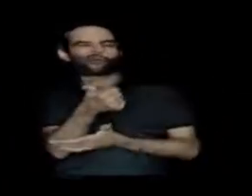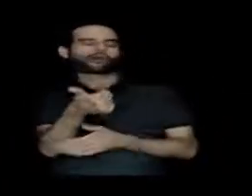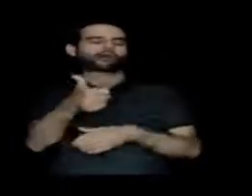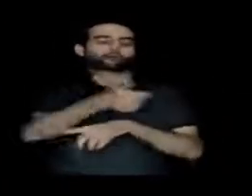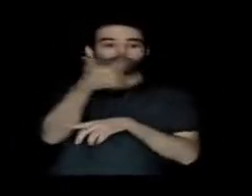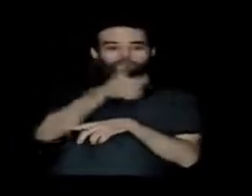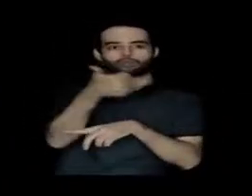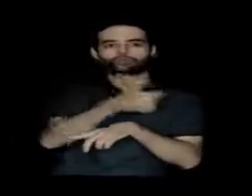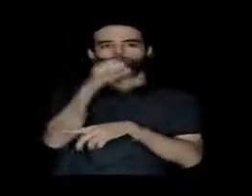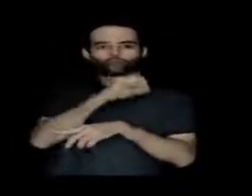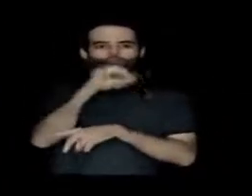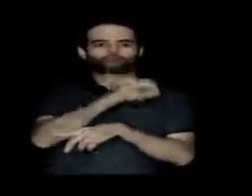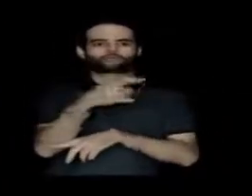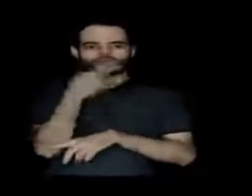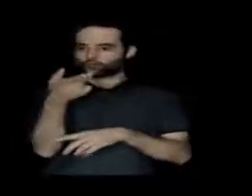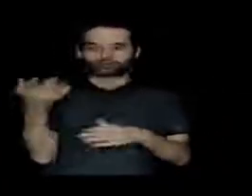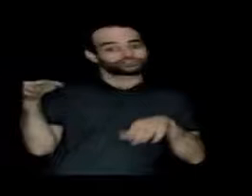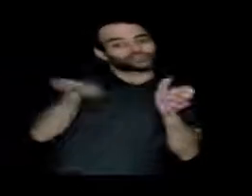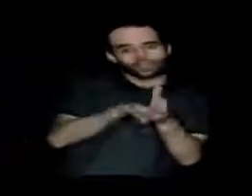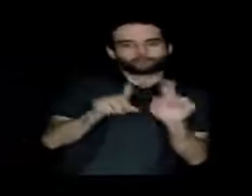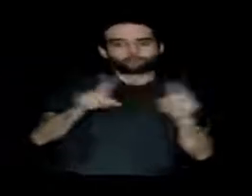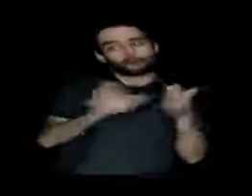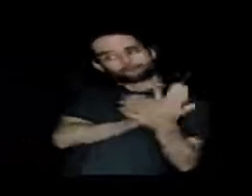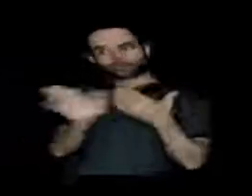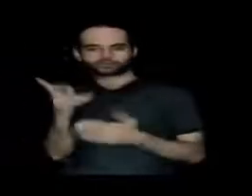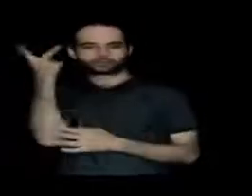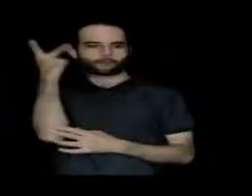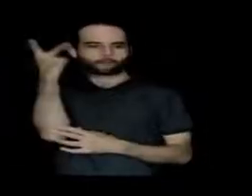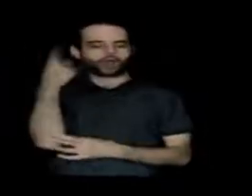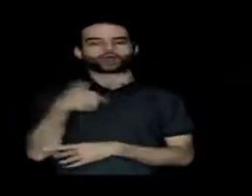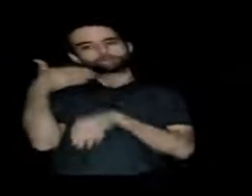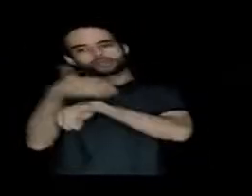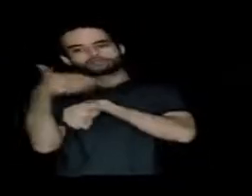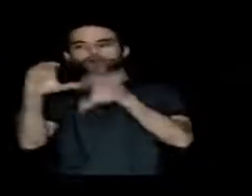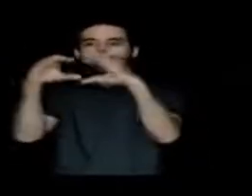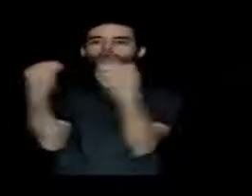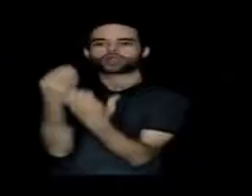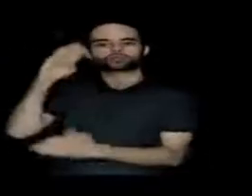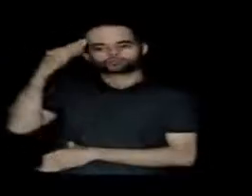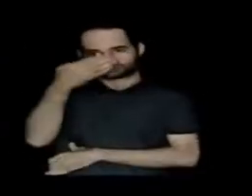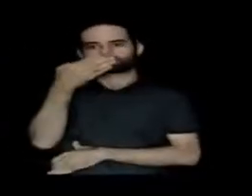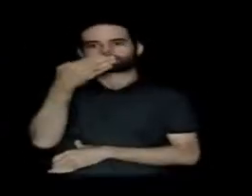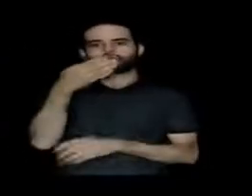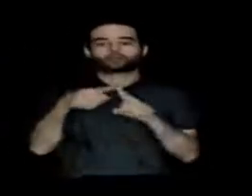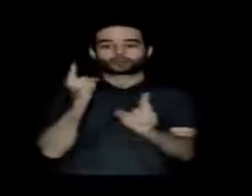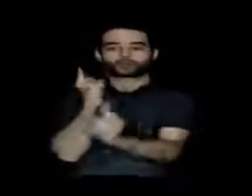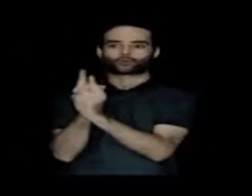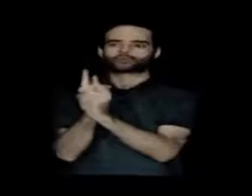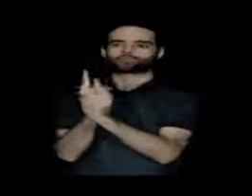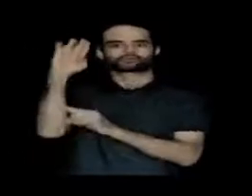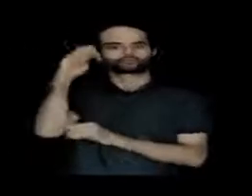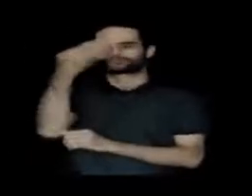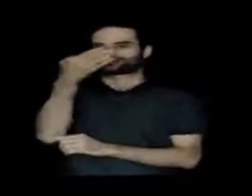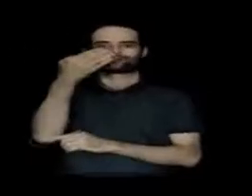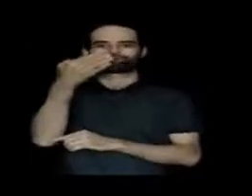was the Benjamin Constant Institute, where there was work with deaf-blind people, and that on